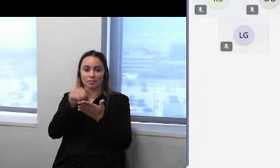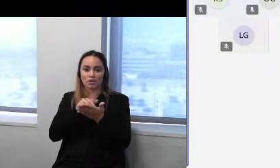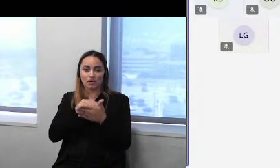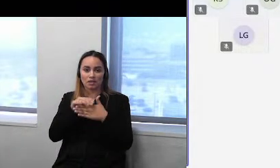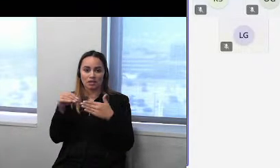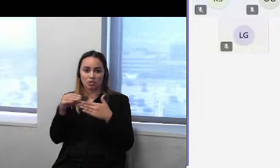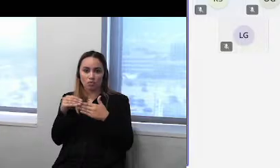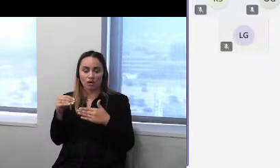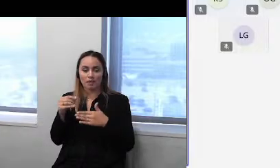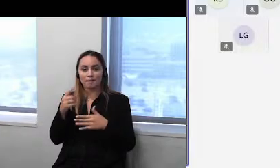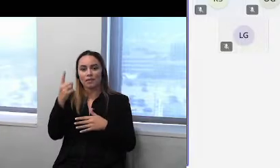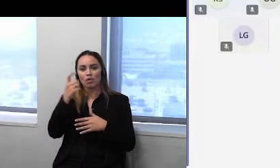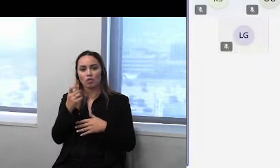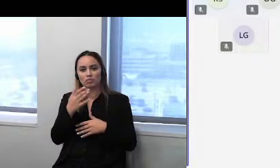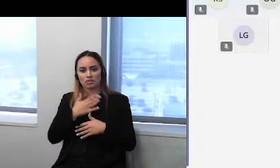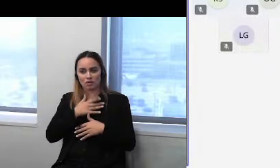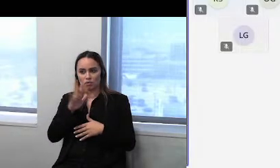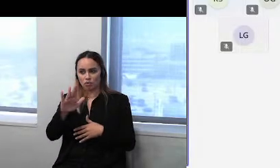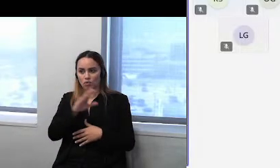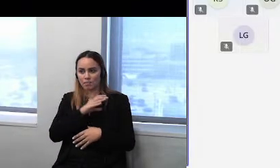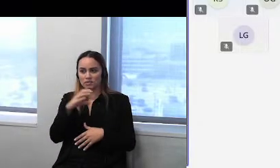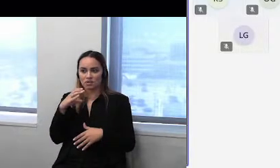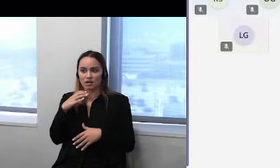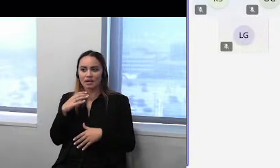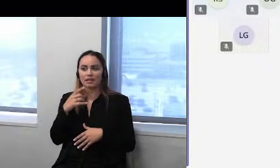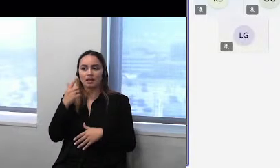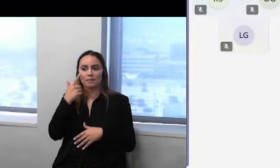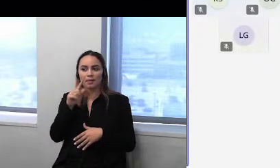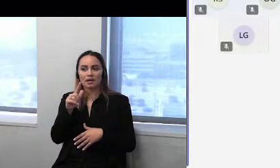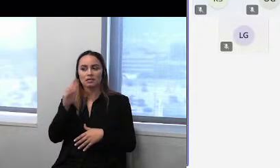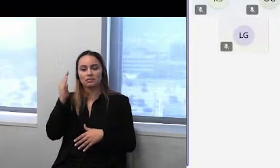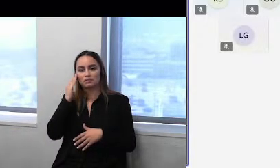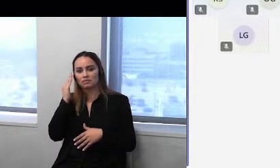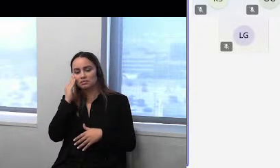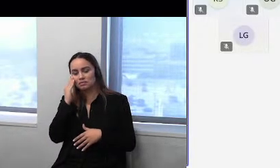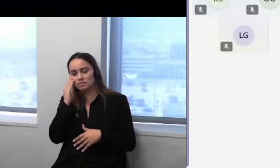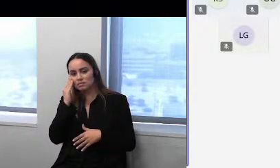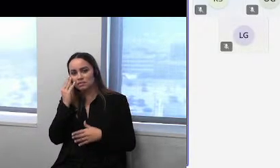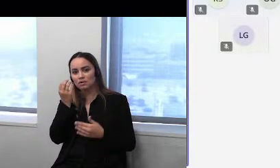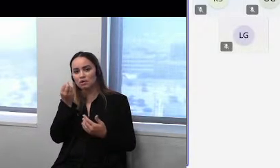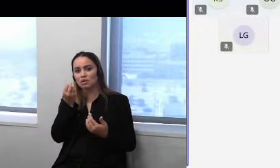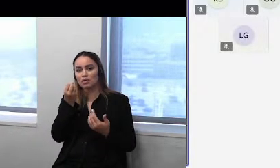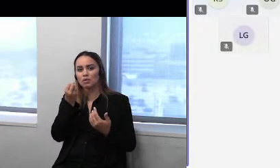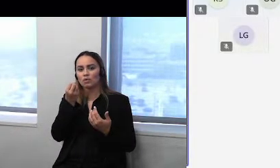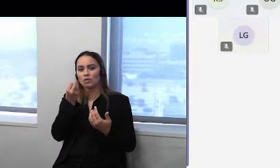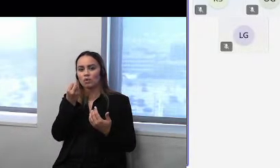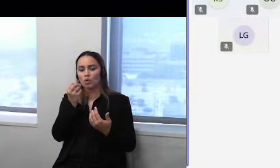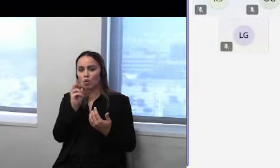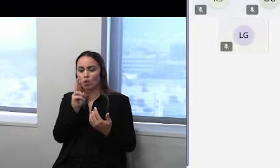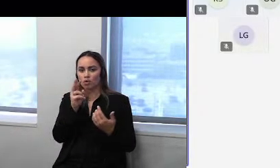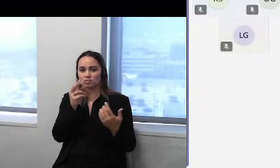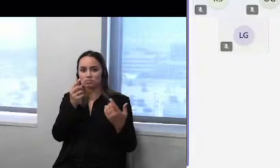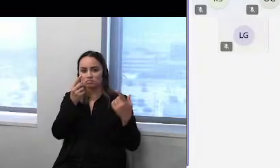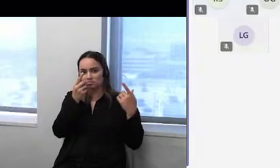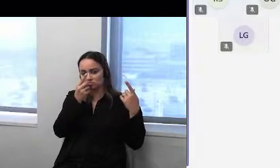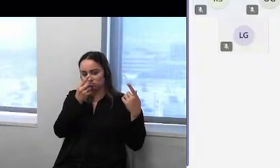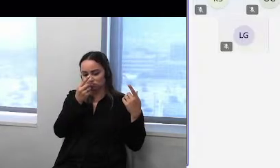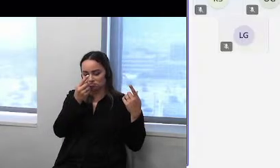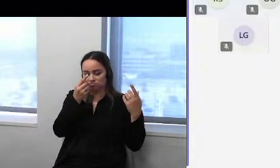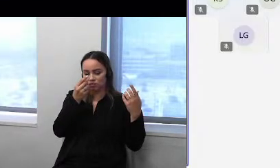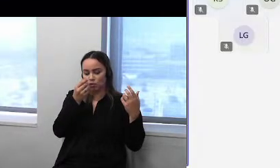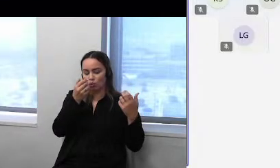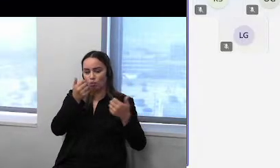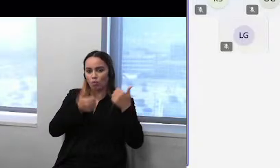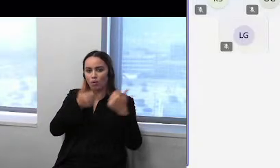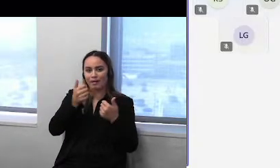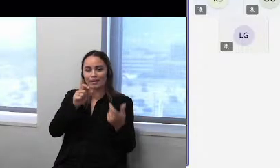commissioner, was to determine or potentially determine what will be the change with the law in regards to